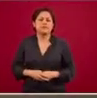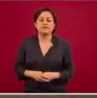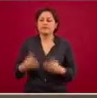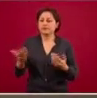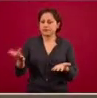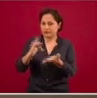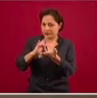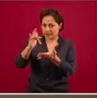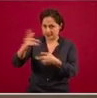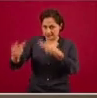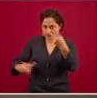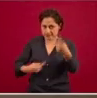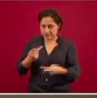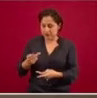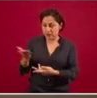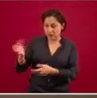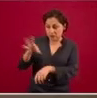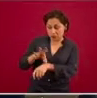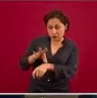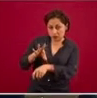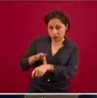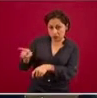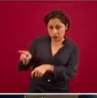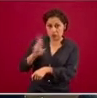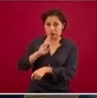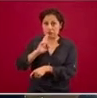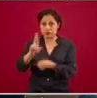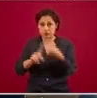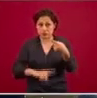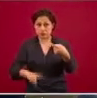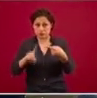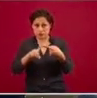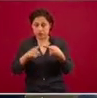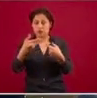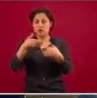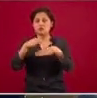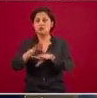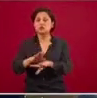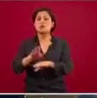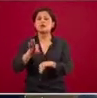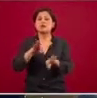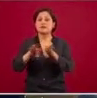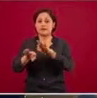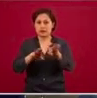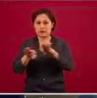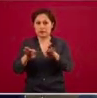them? Thank you for the questions. Dr. Borja, can you answer to the first question